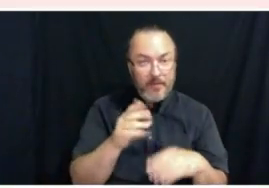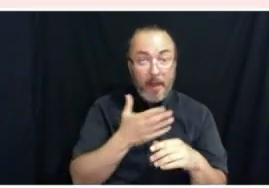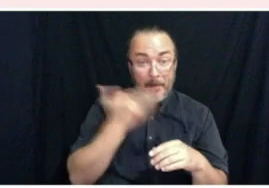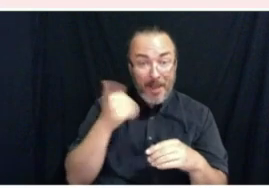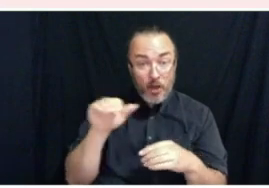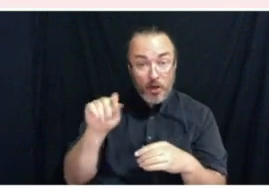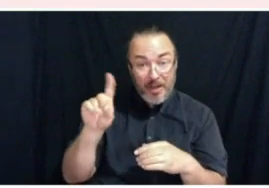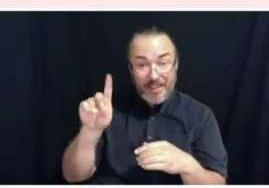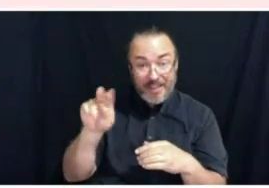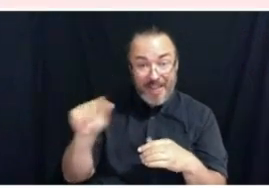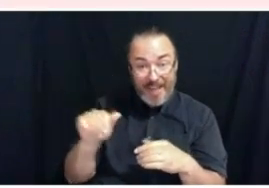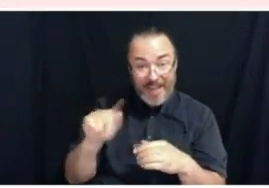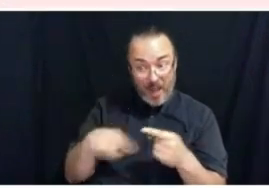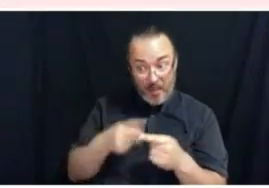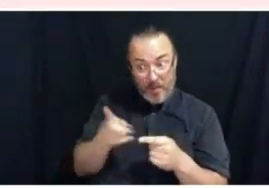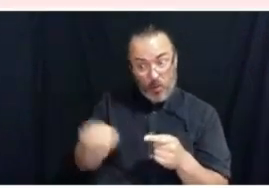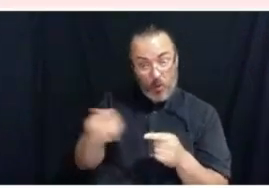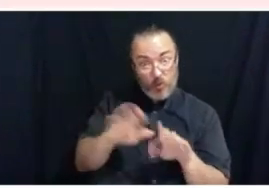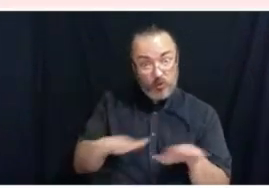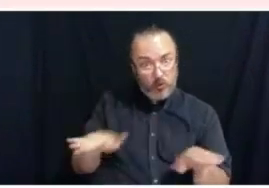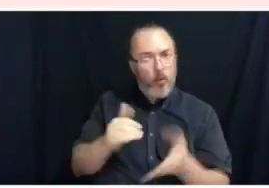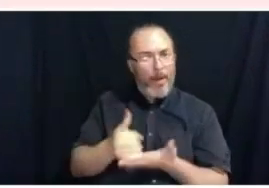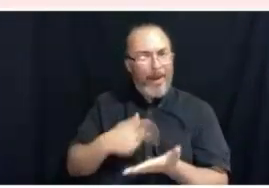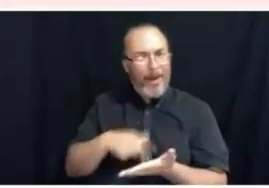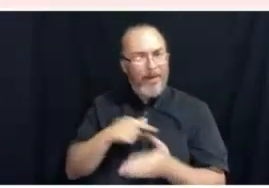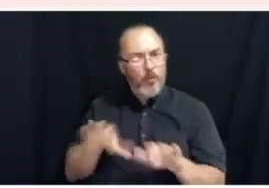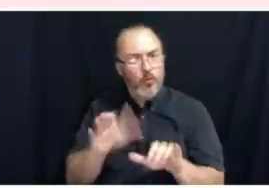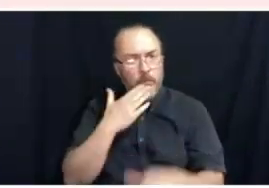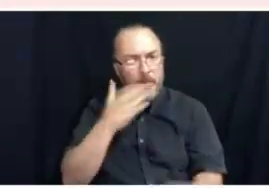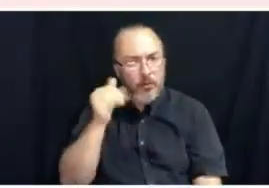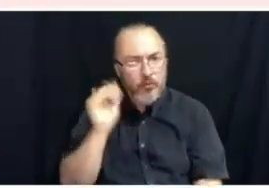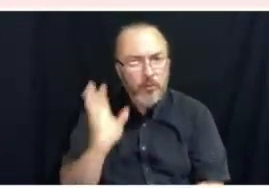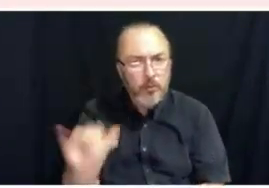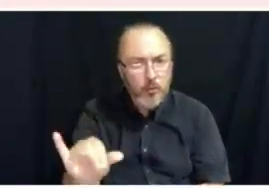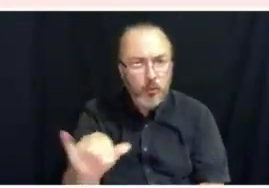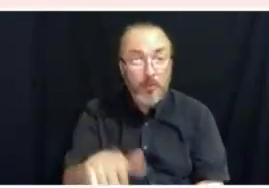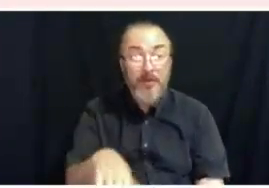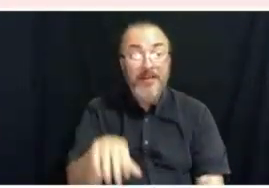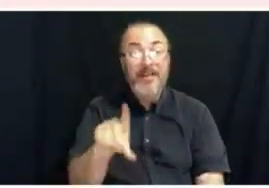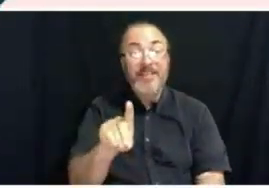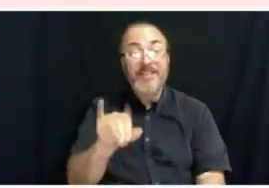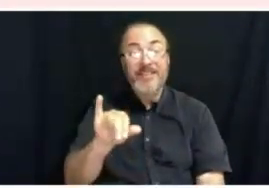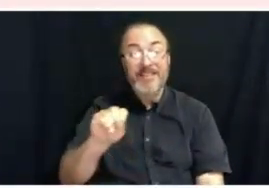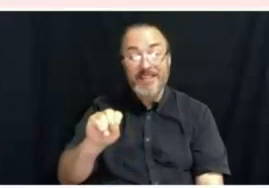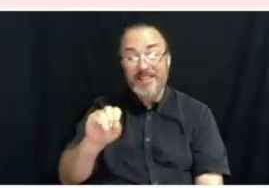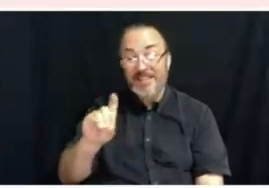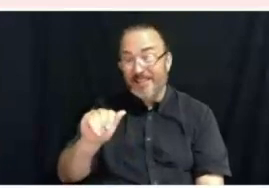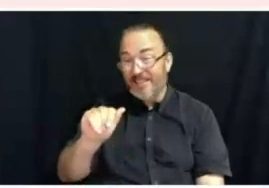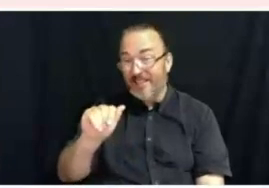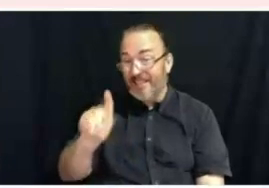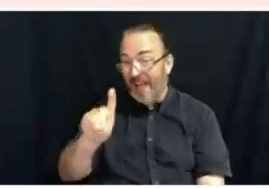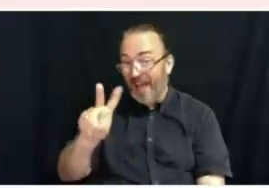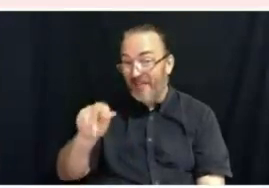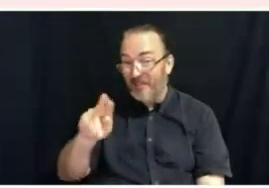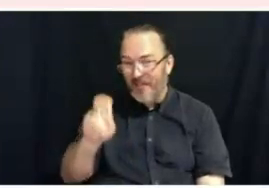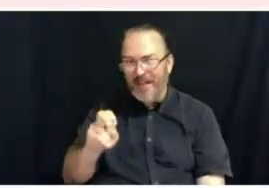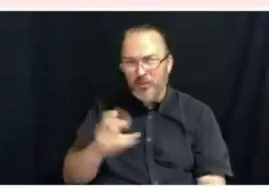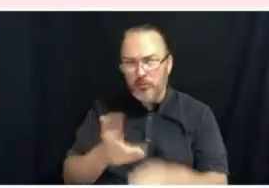reach them. Disadvantages often accumulate. We can't address inclusion one group at a